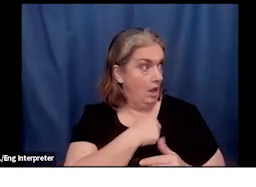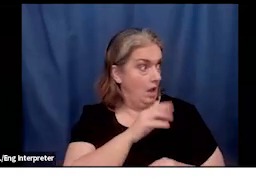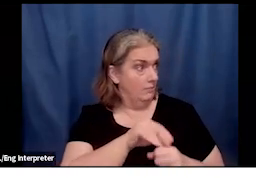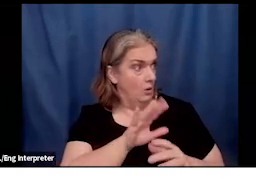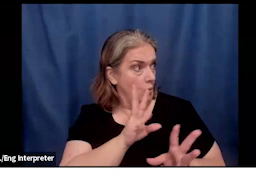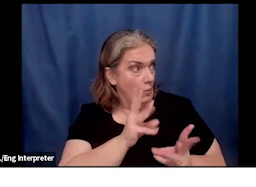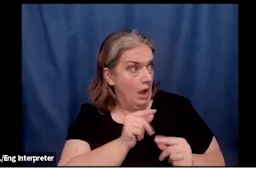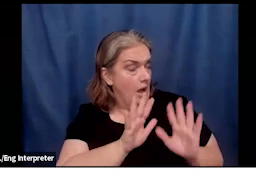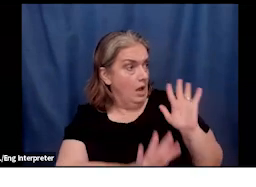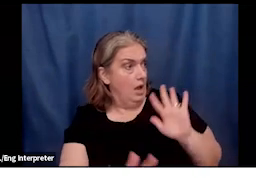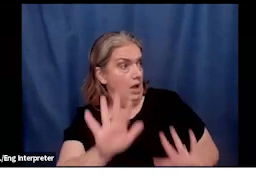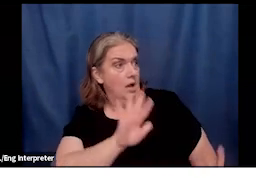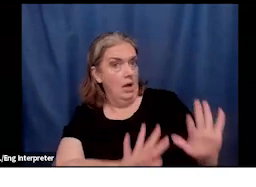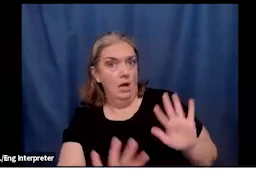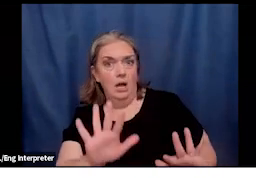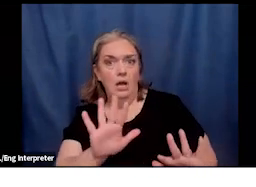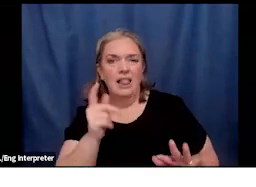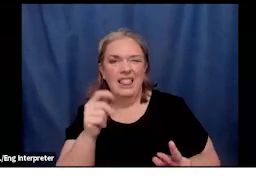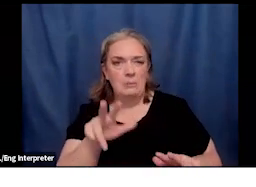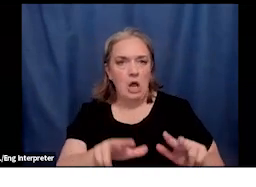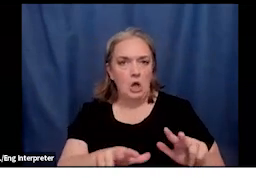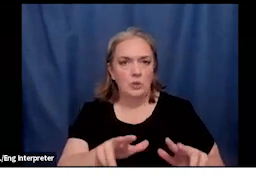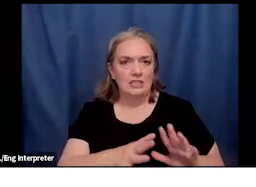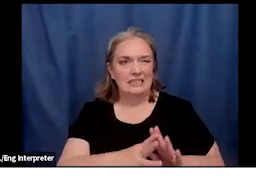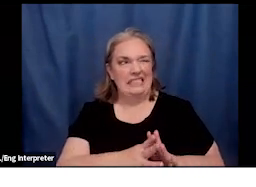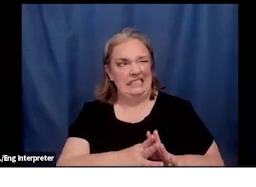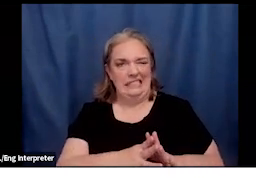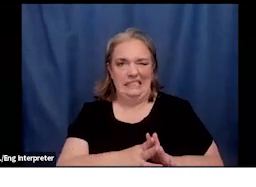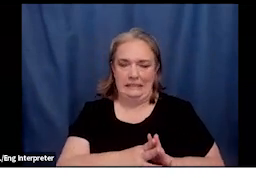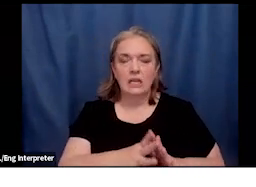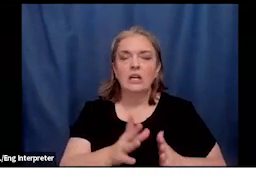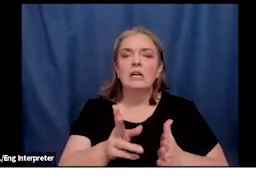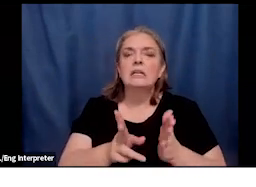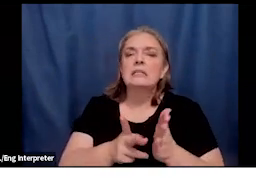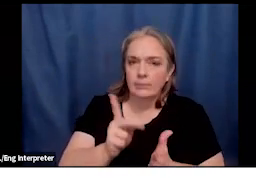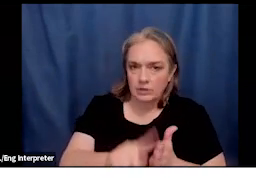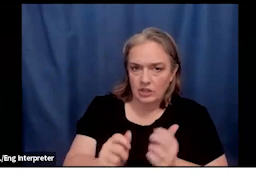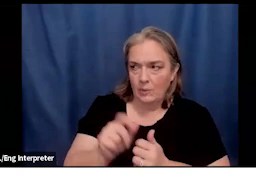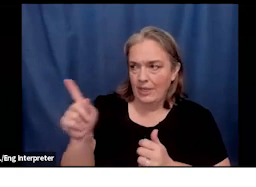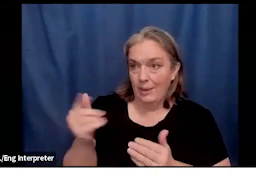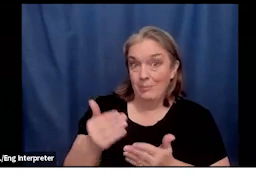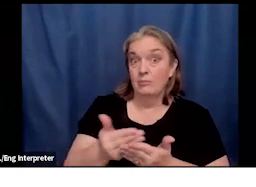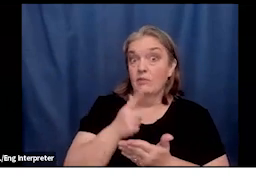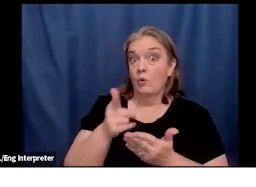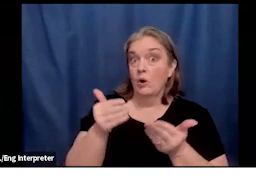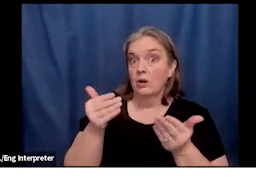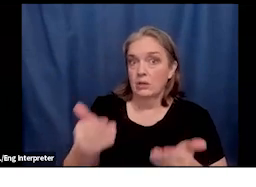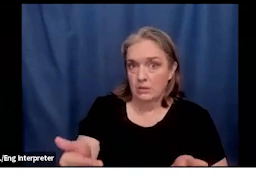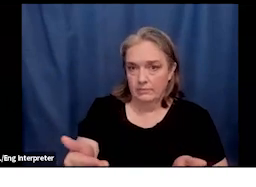project, which is a little awkward. So yeah, definitely check in and confirm with those partners before you